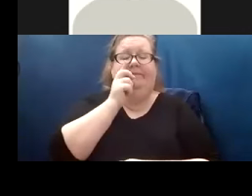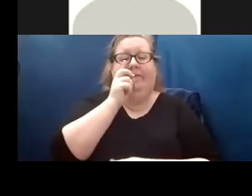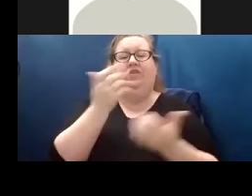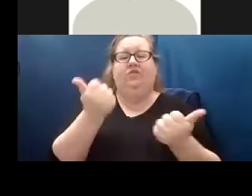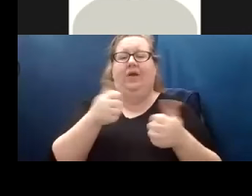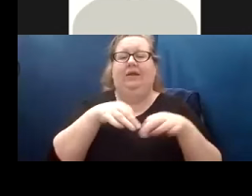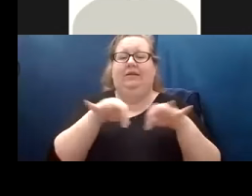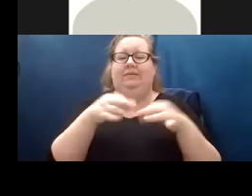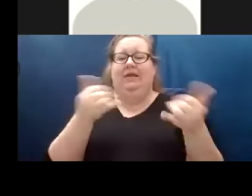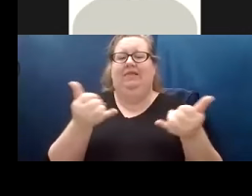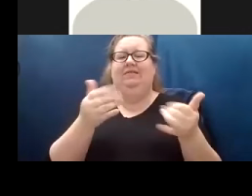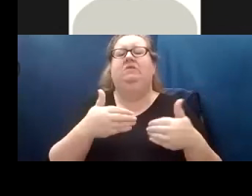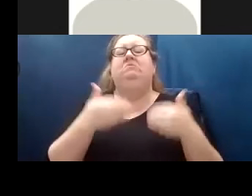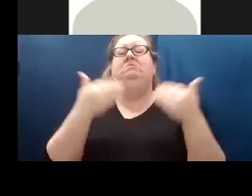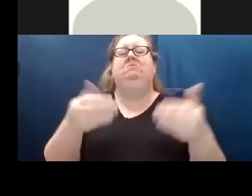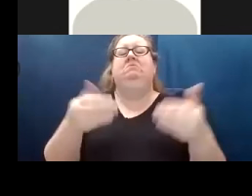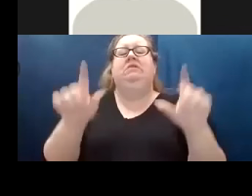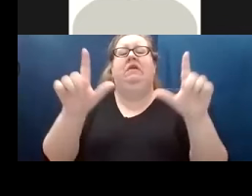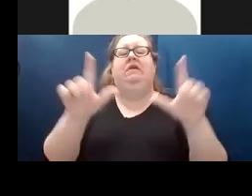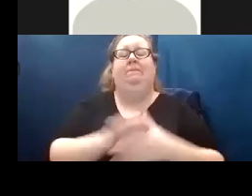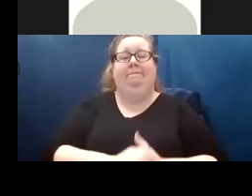Next slide.